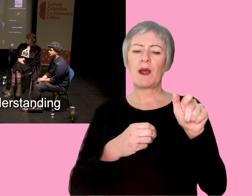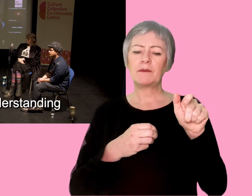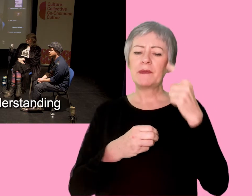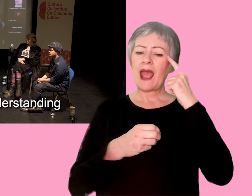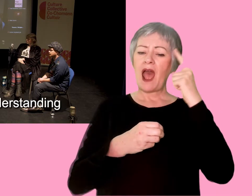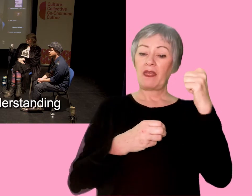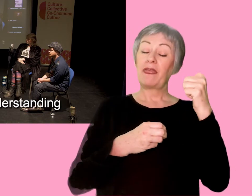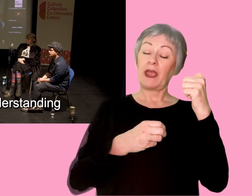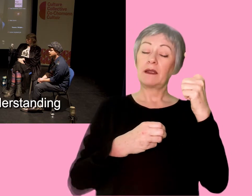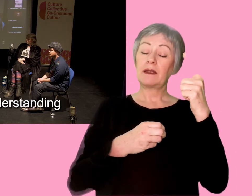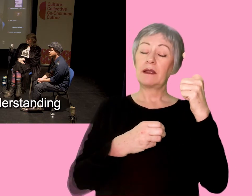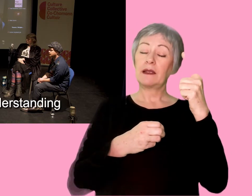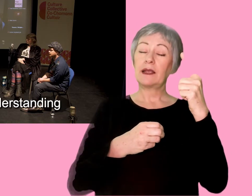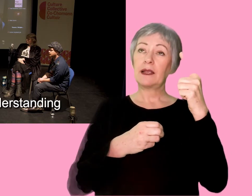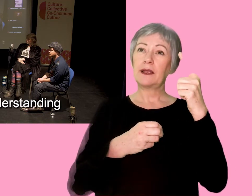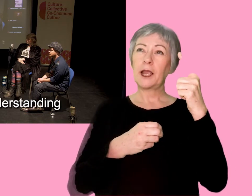think